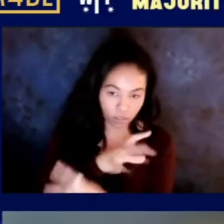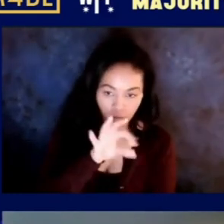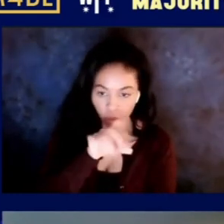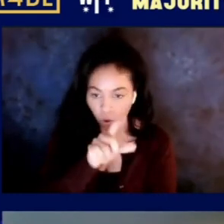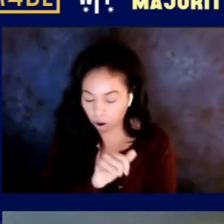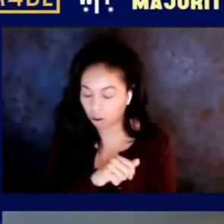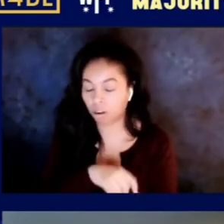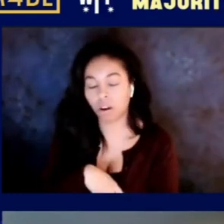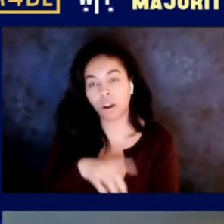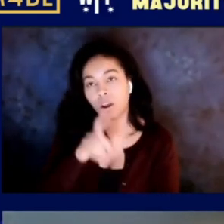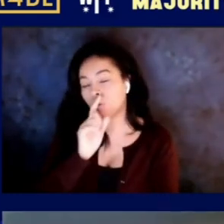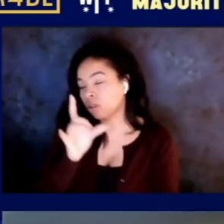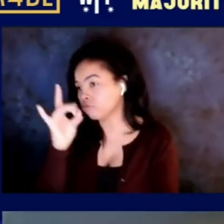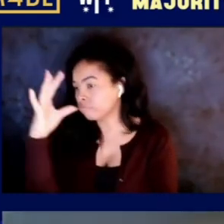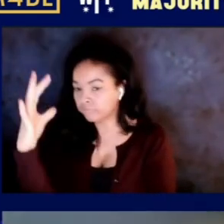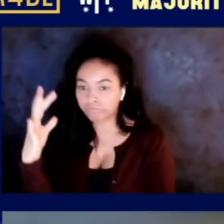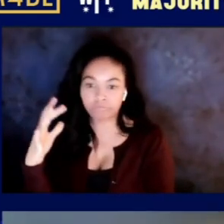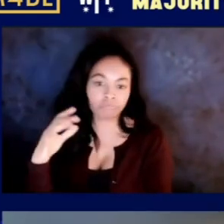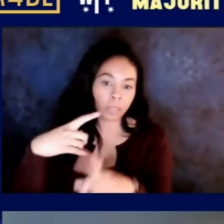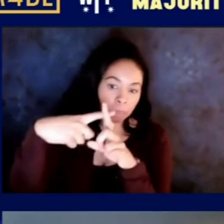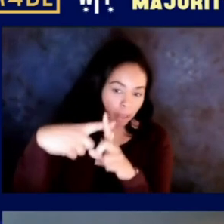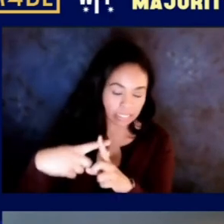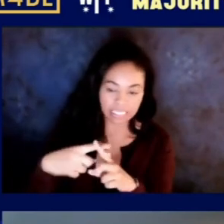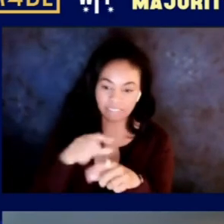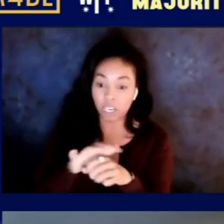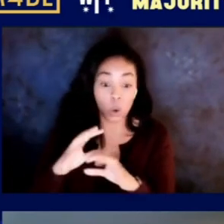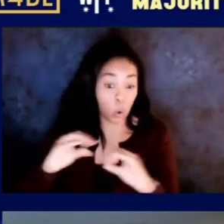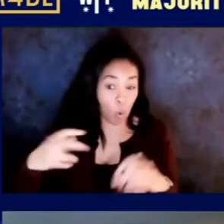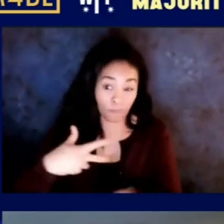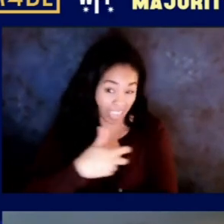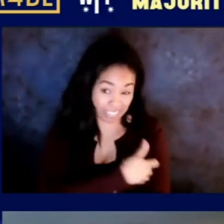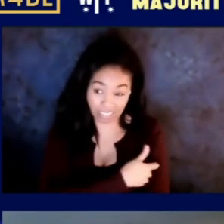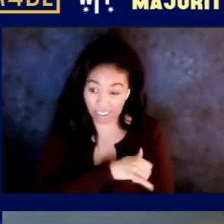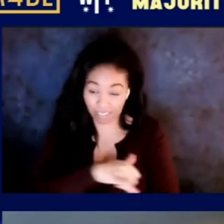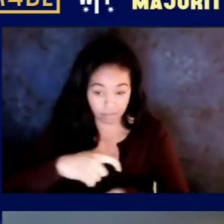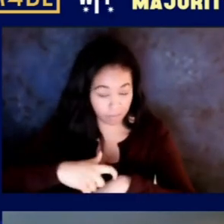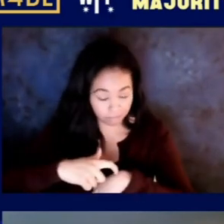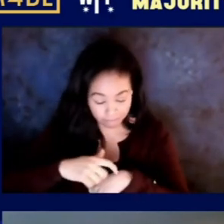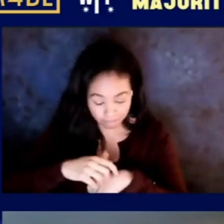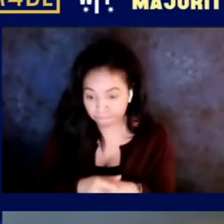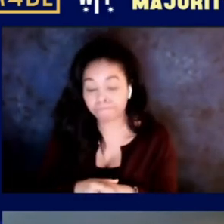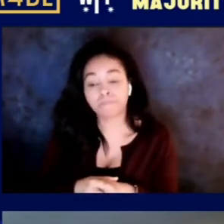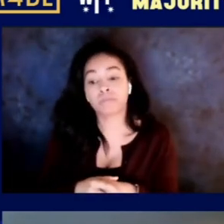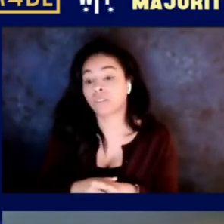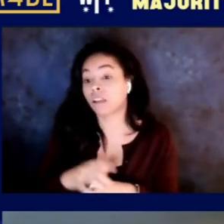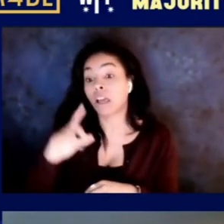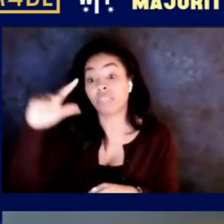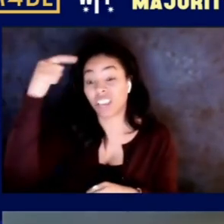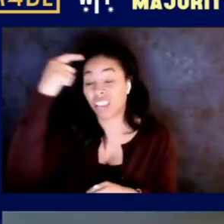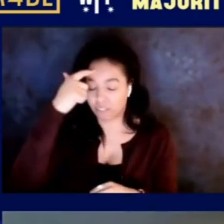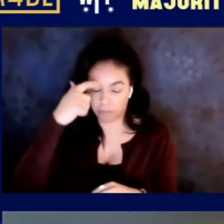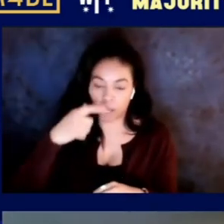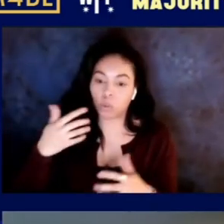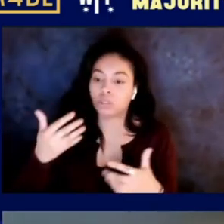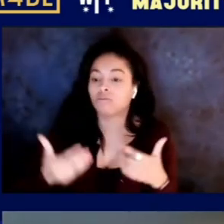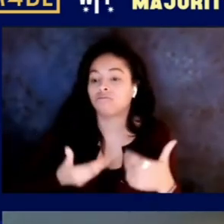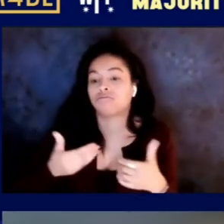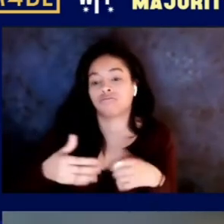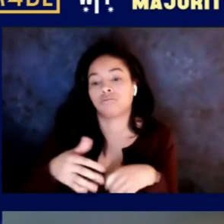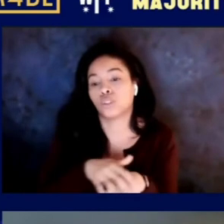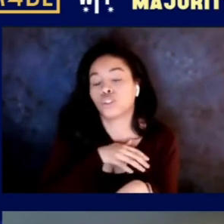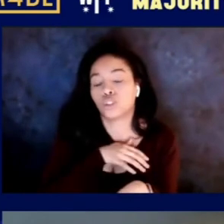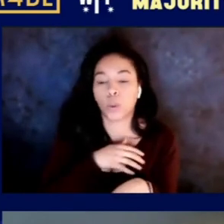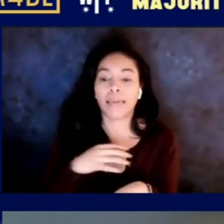record-breaking cases, no vaccine back then. The government here was moving really slow. They were lying on the numbers. They